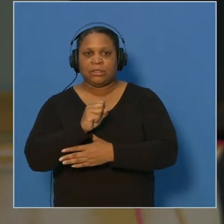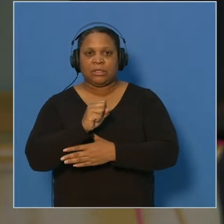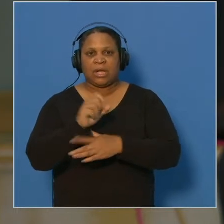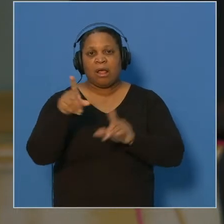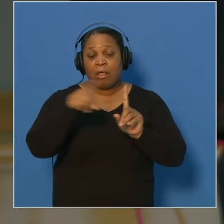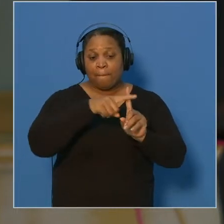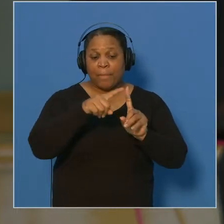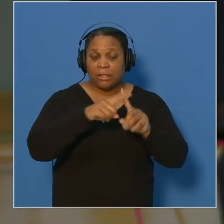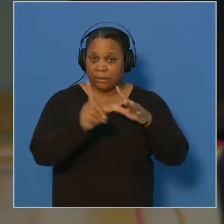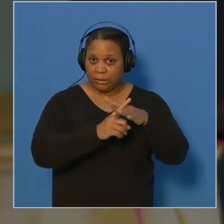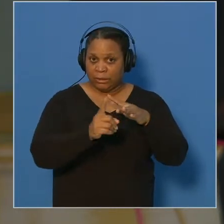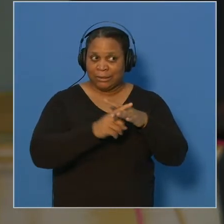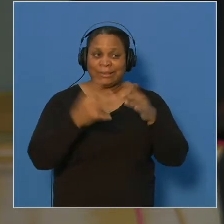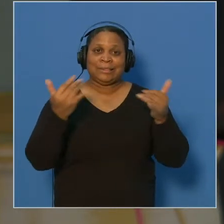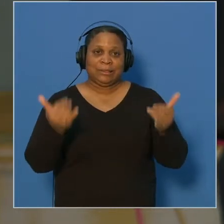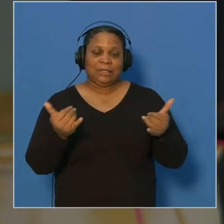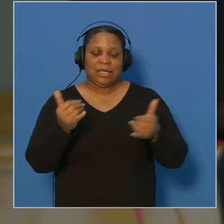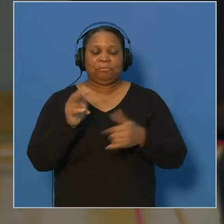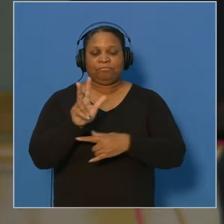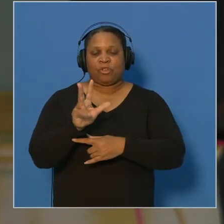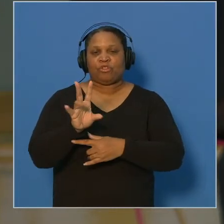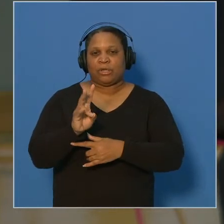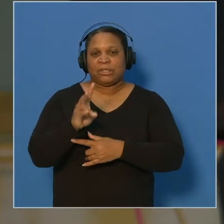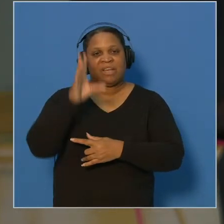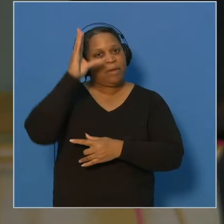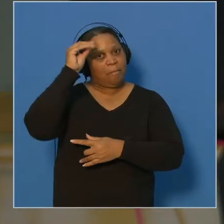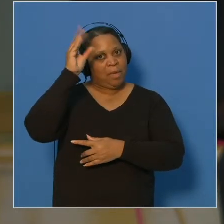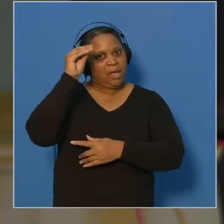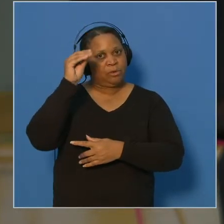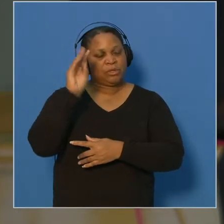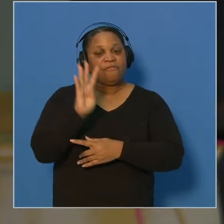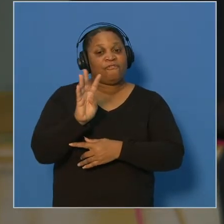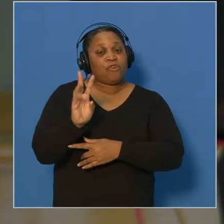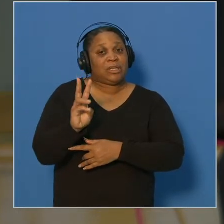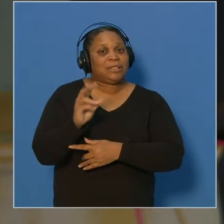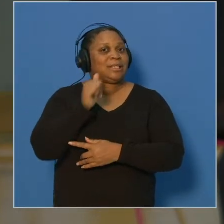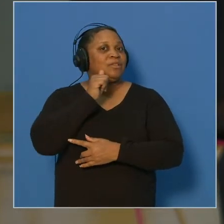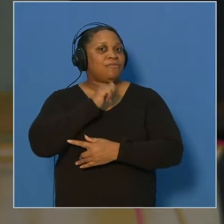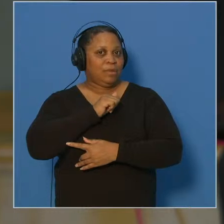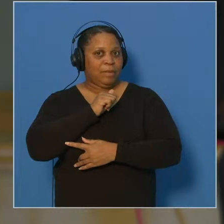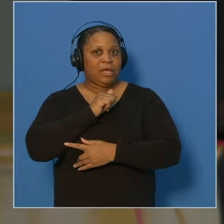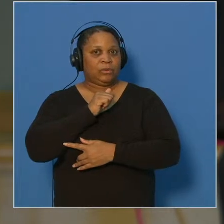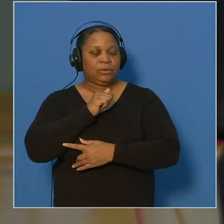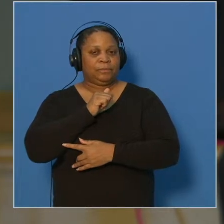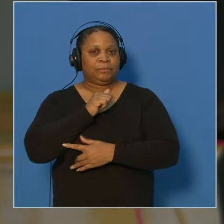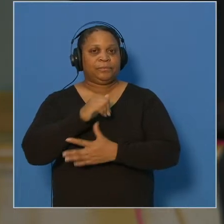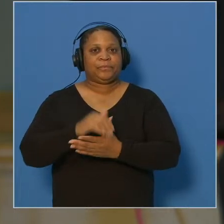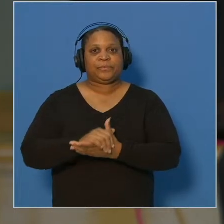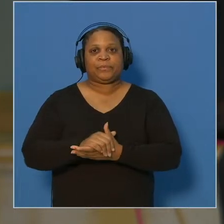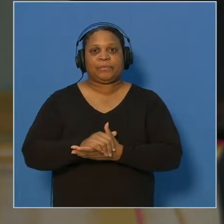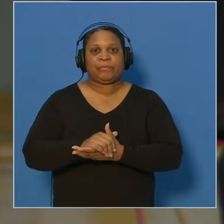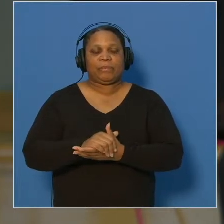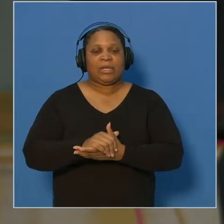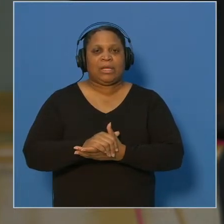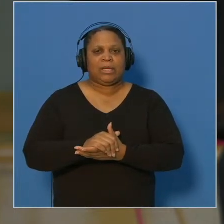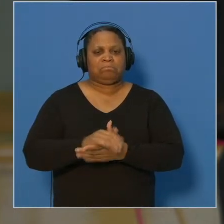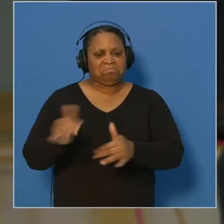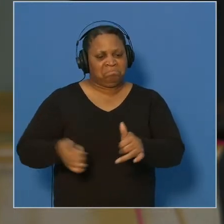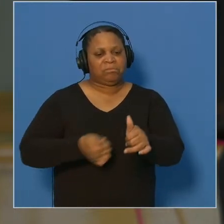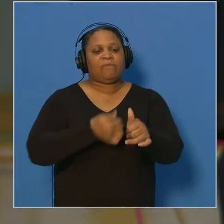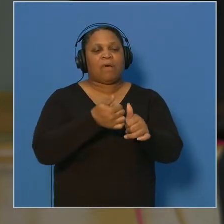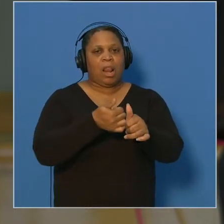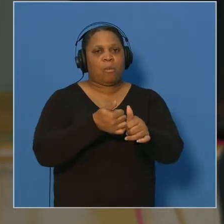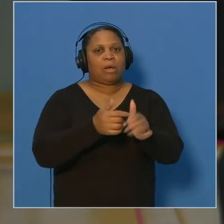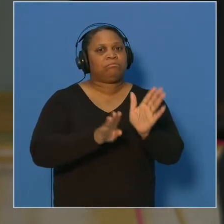that are confirmed to date, 37 are males and 46 are females. As a follow-up